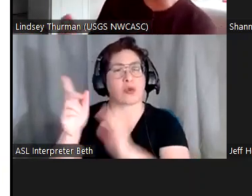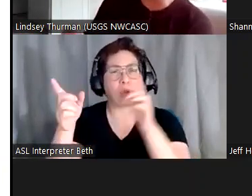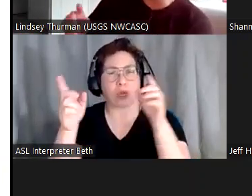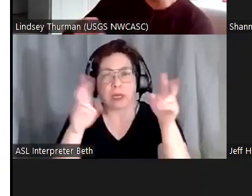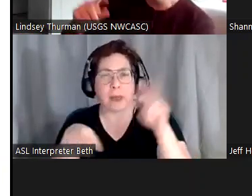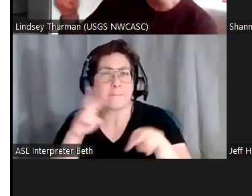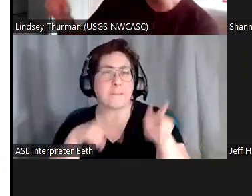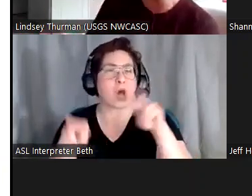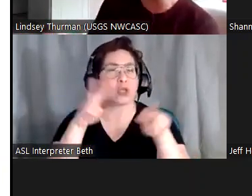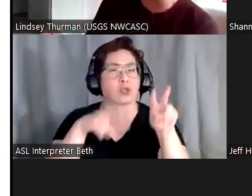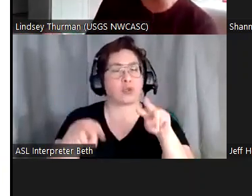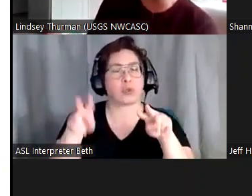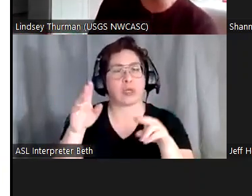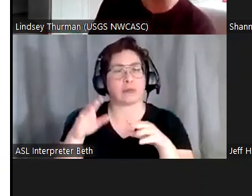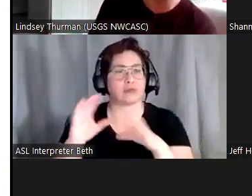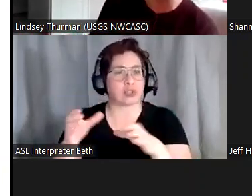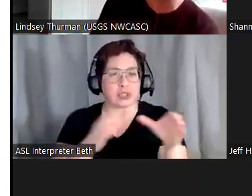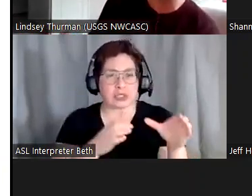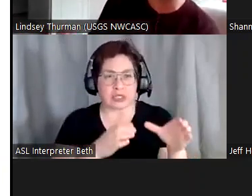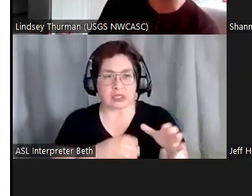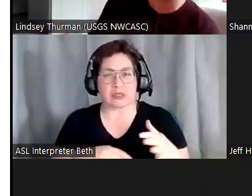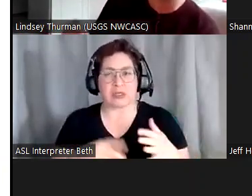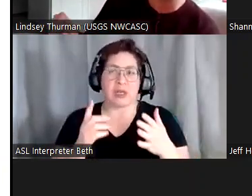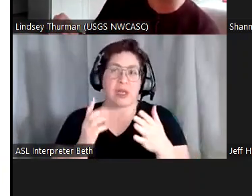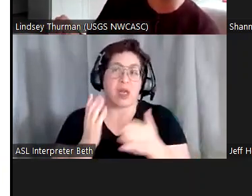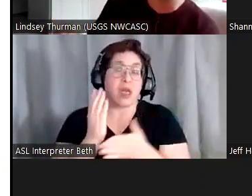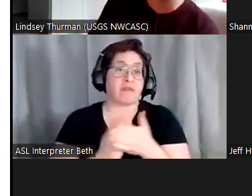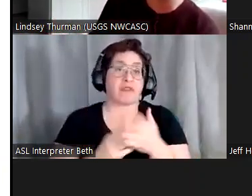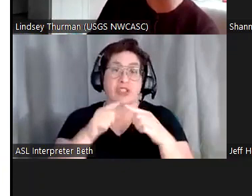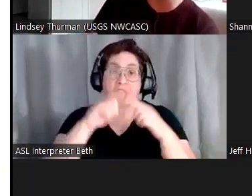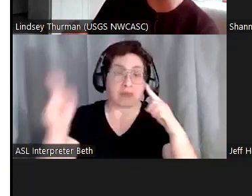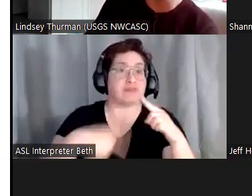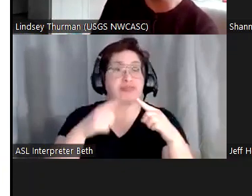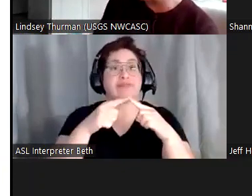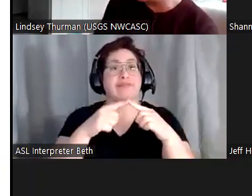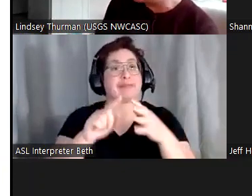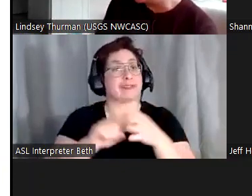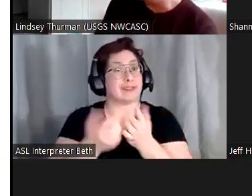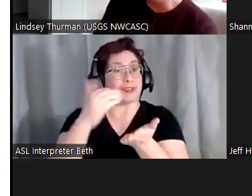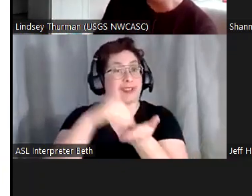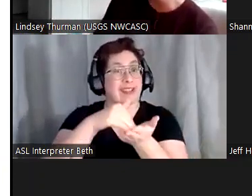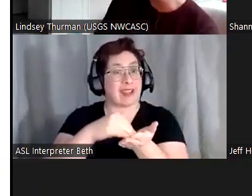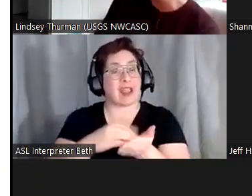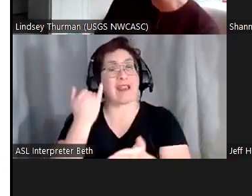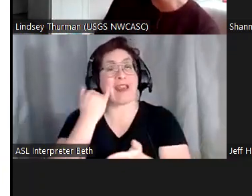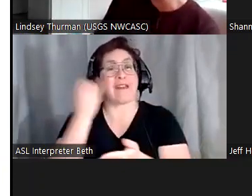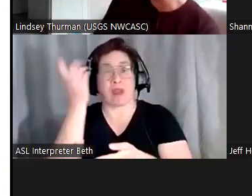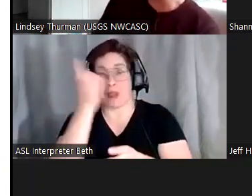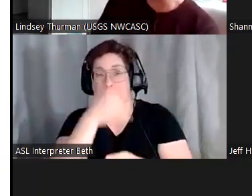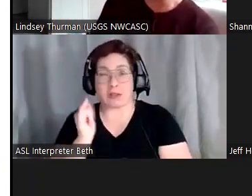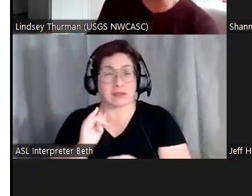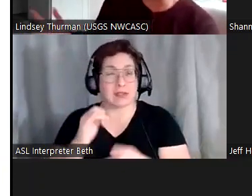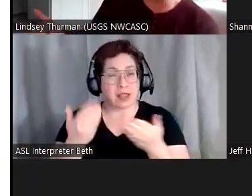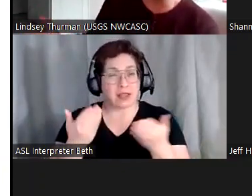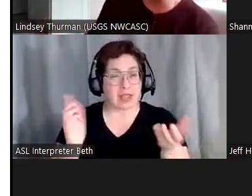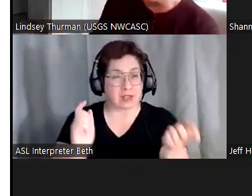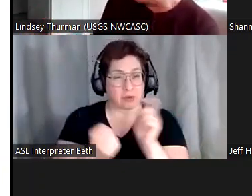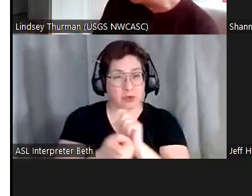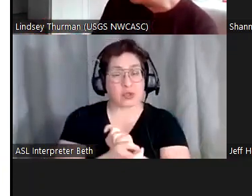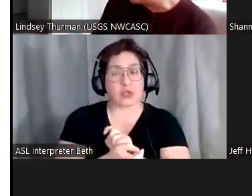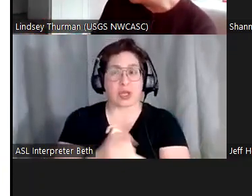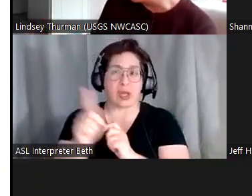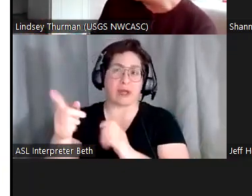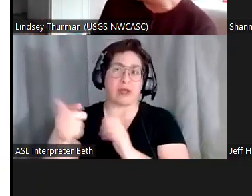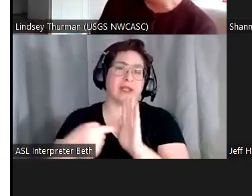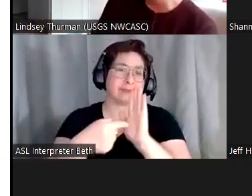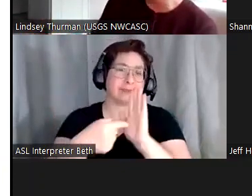for some, you complete the loop and start over if it looks like things are changing. But this is essentially how the AC